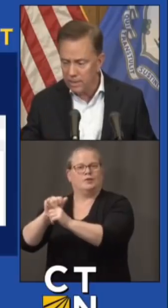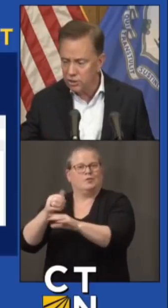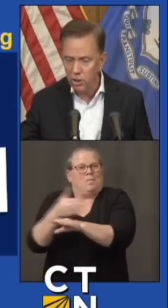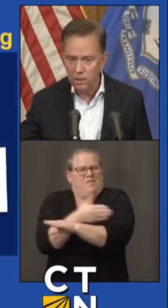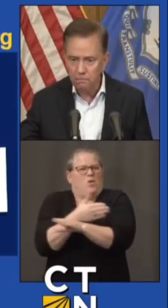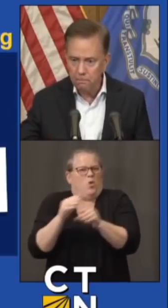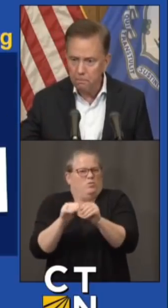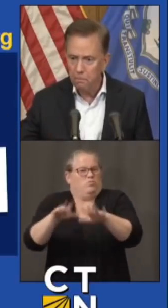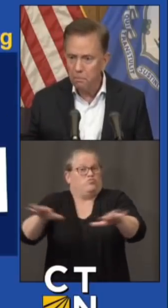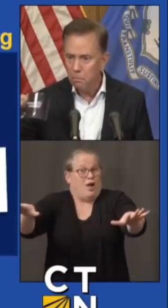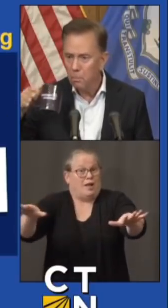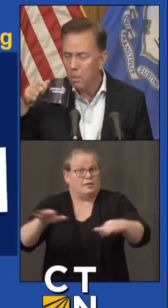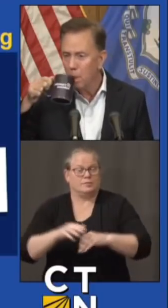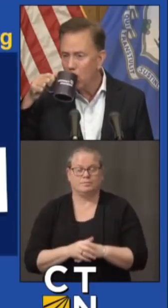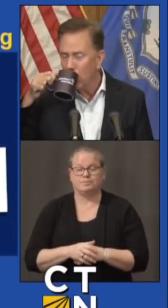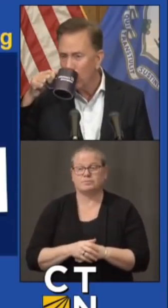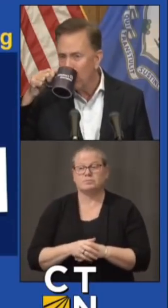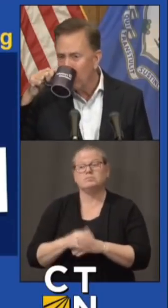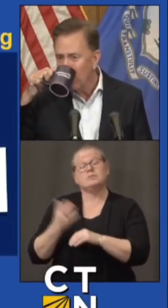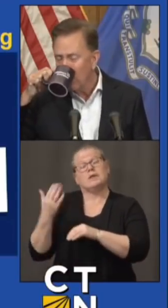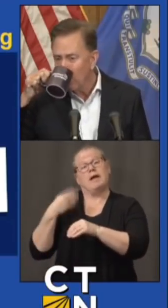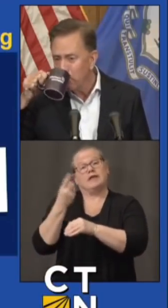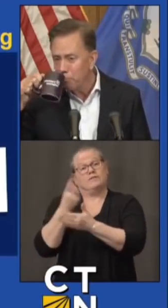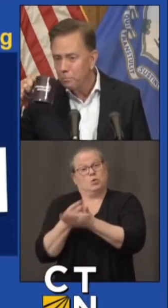The next chart.